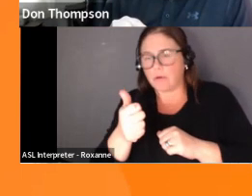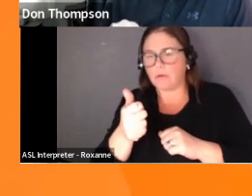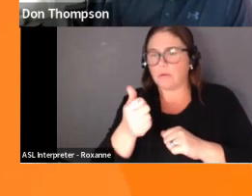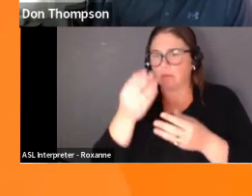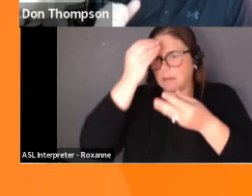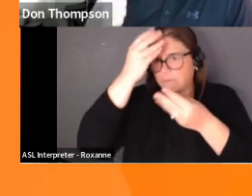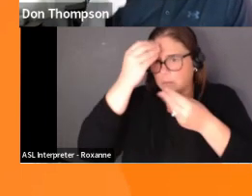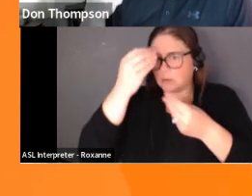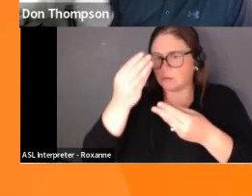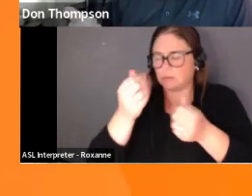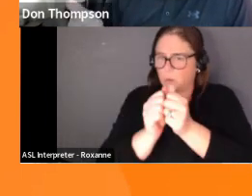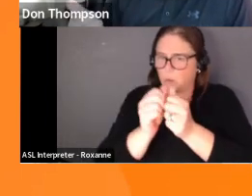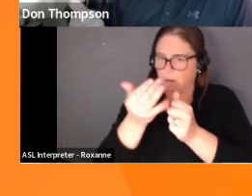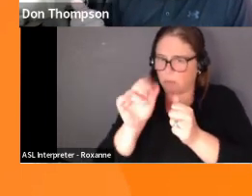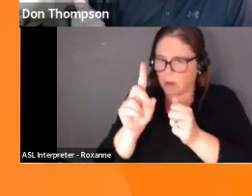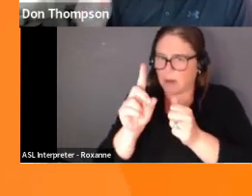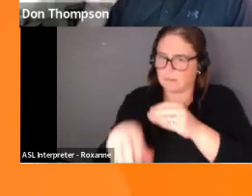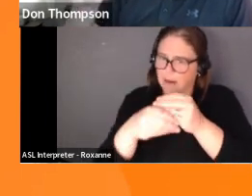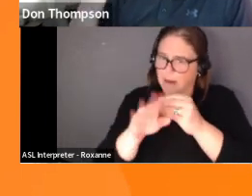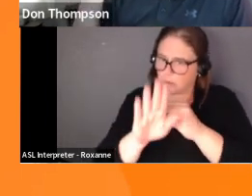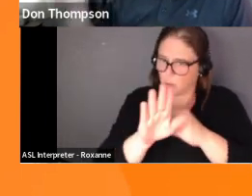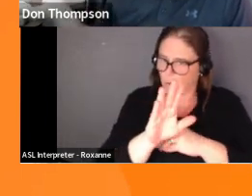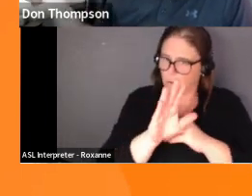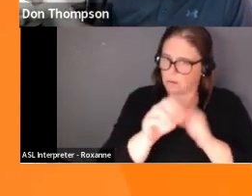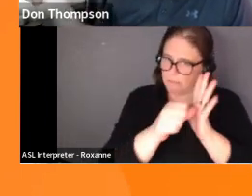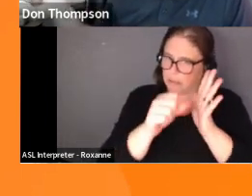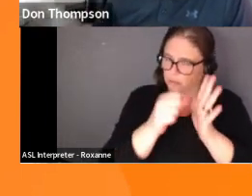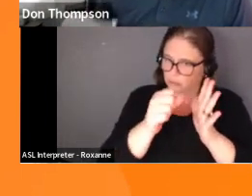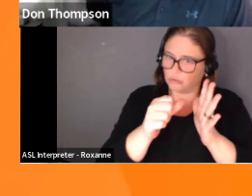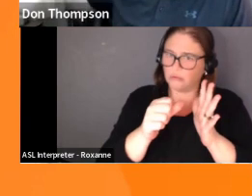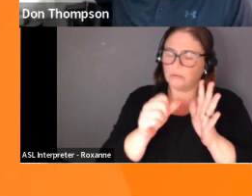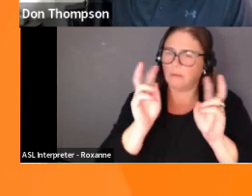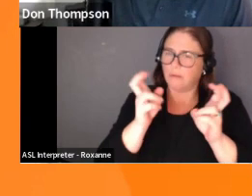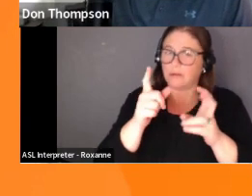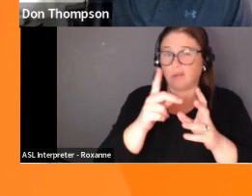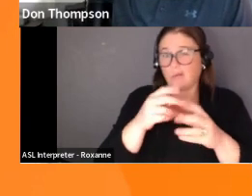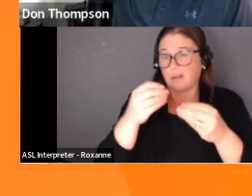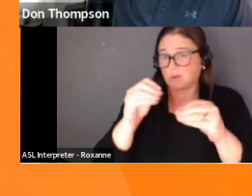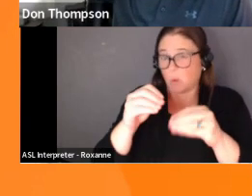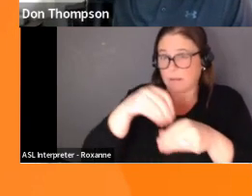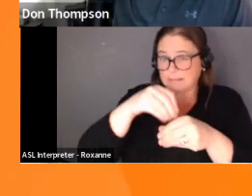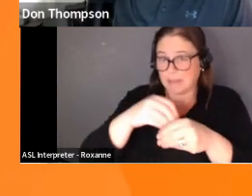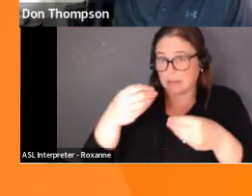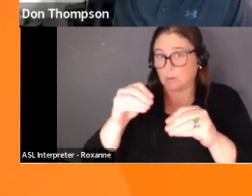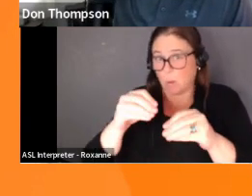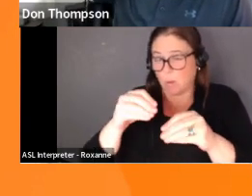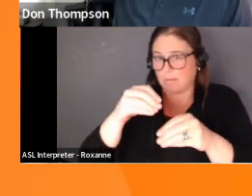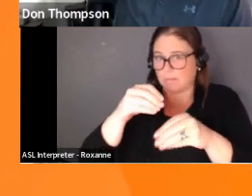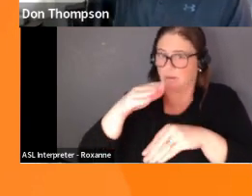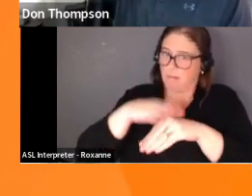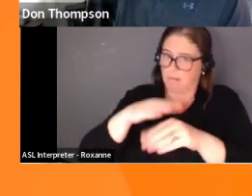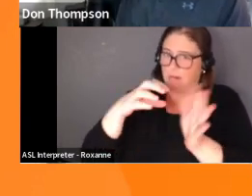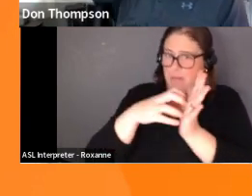page. You get a storefront section, so a store within a store on Amazon. Similar to if you go to Best Buy, for example,